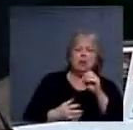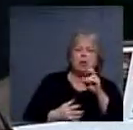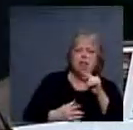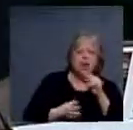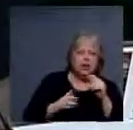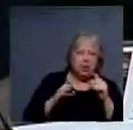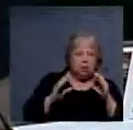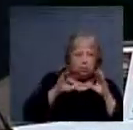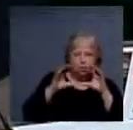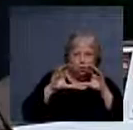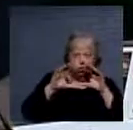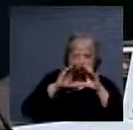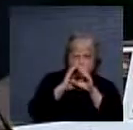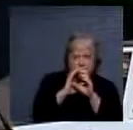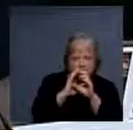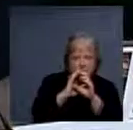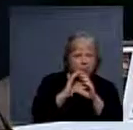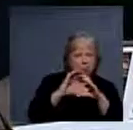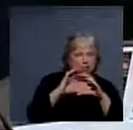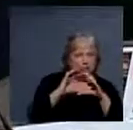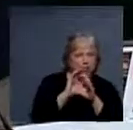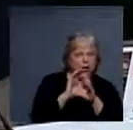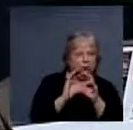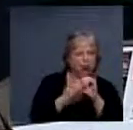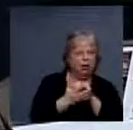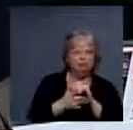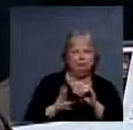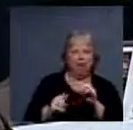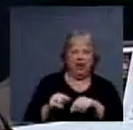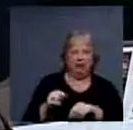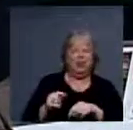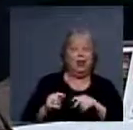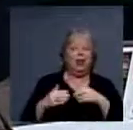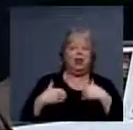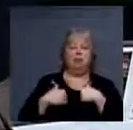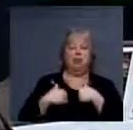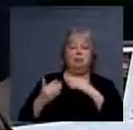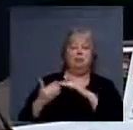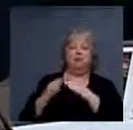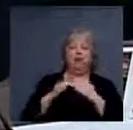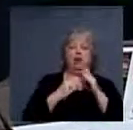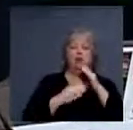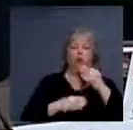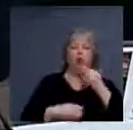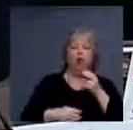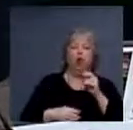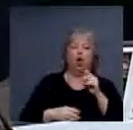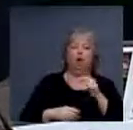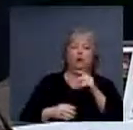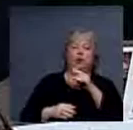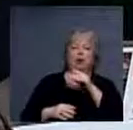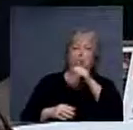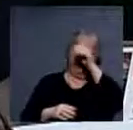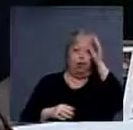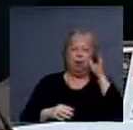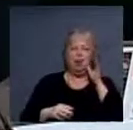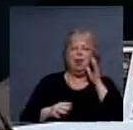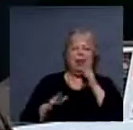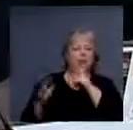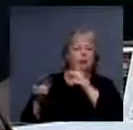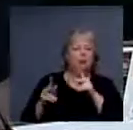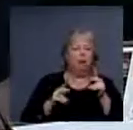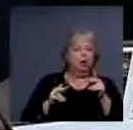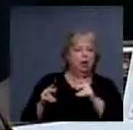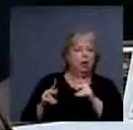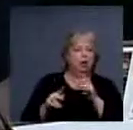picture of this? Can't get a picture of this. The Animal Village is going to be the host to a birthday party. It's Catherine's birthday